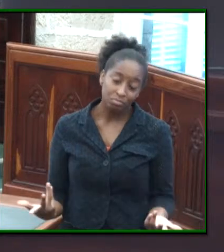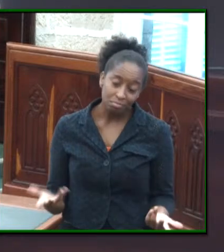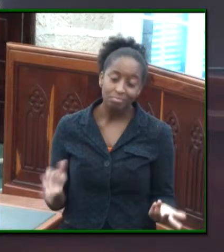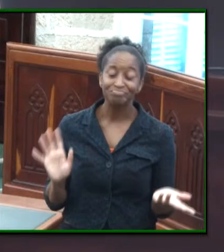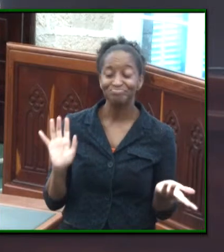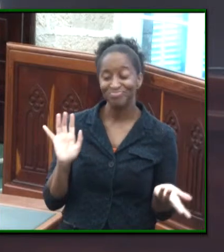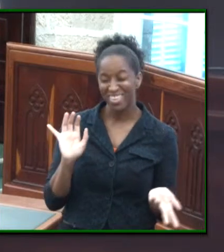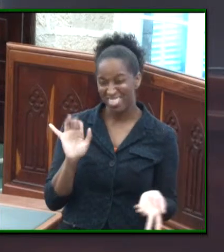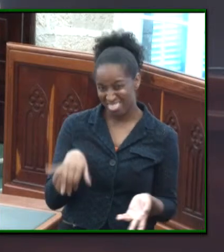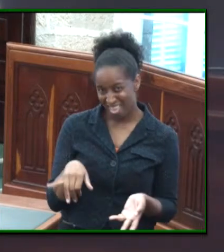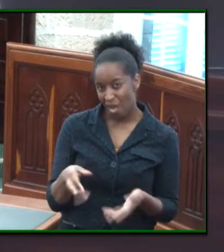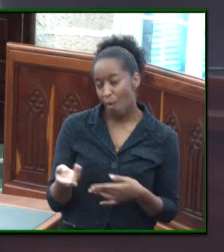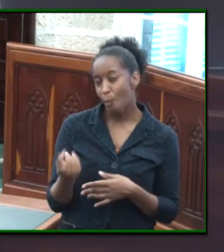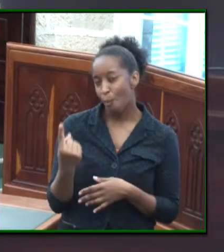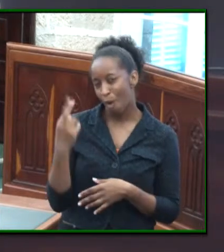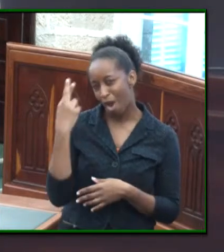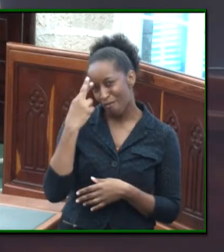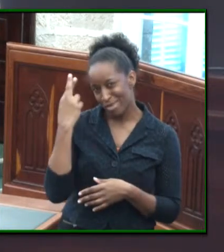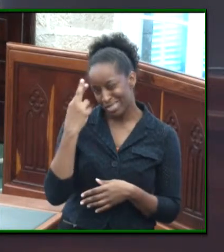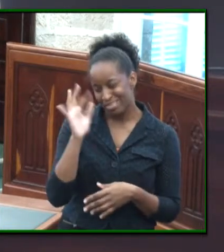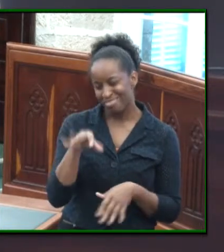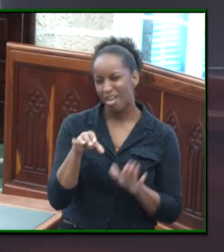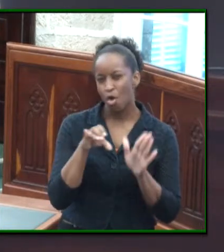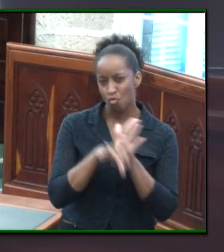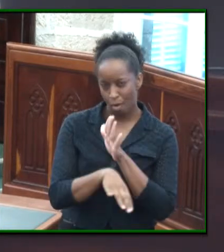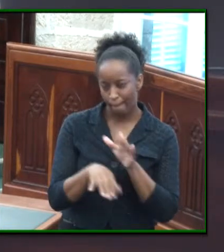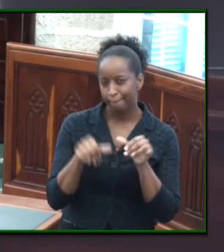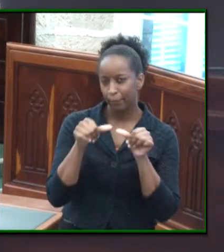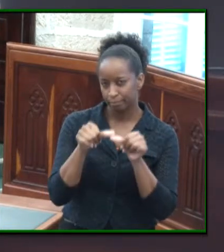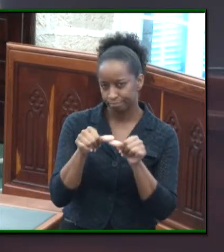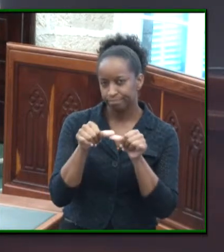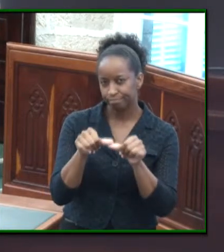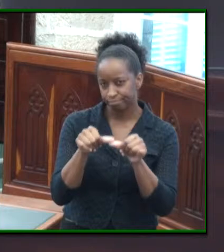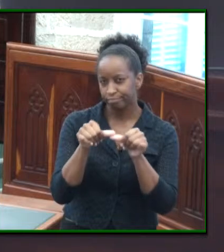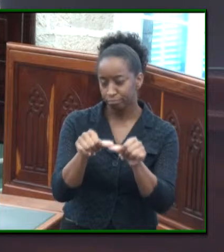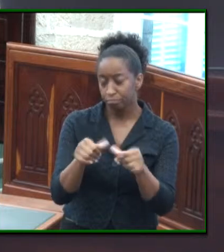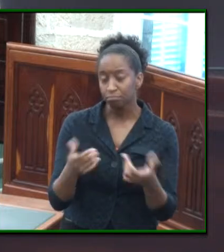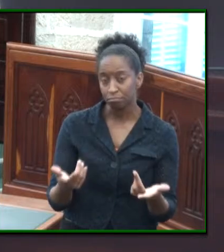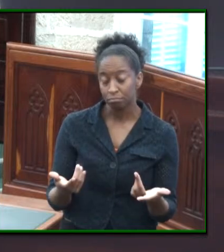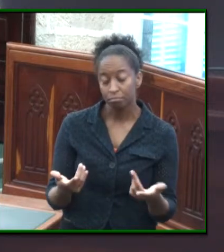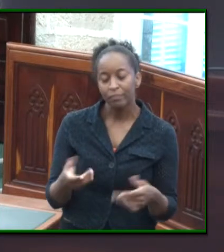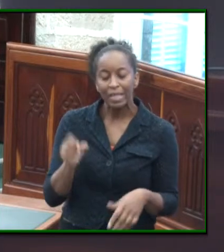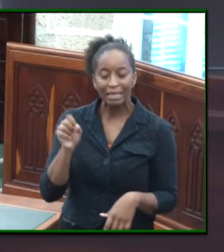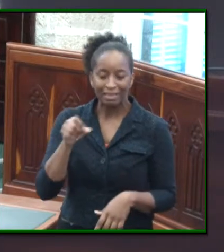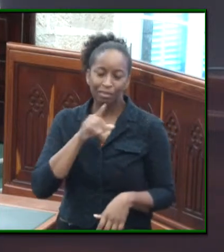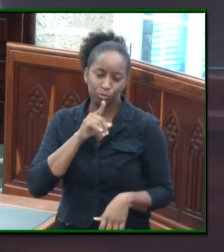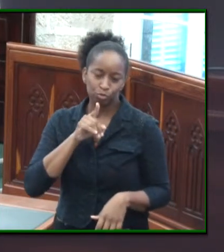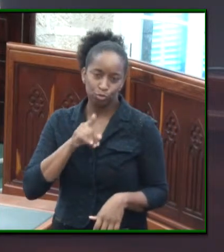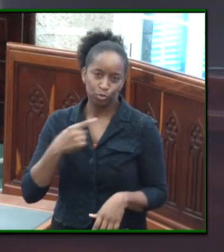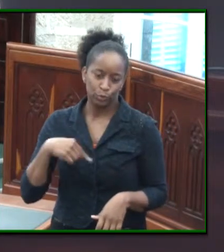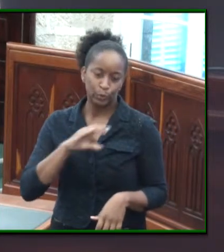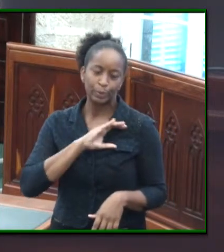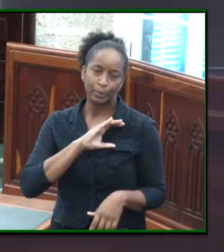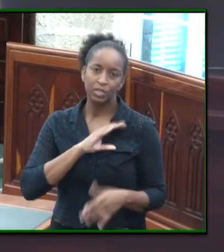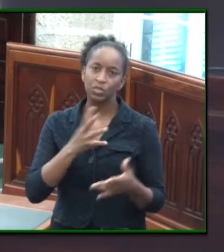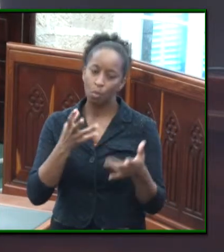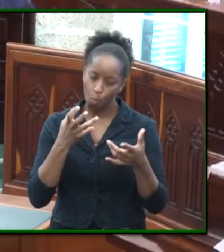farmers, but they're too got to come on board and hold hands with us and do their part. Thank you.